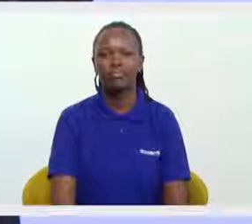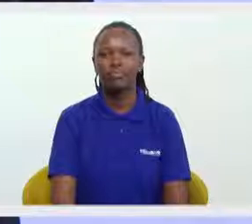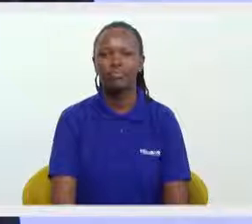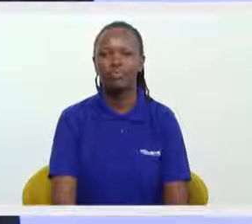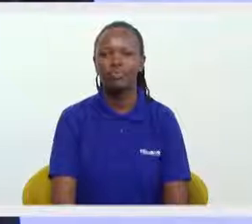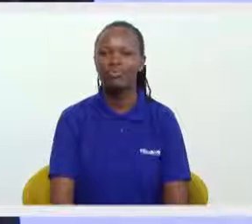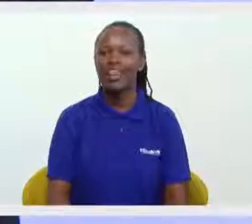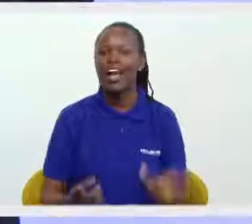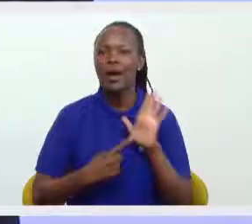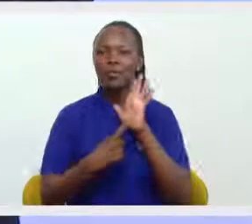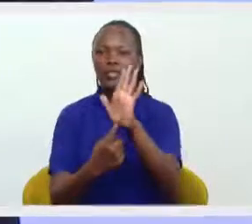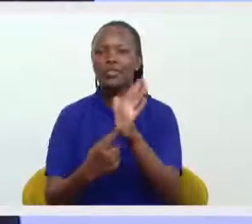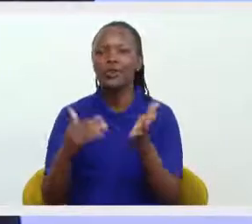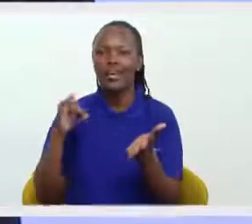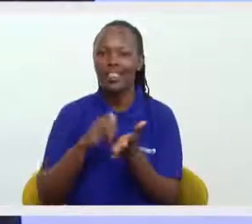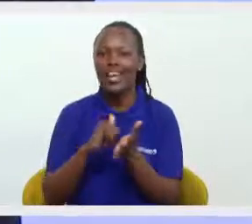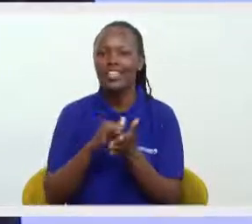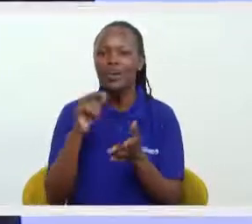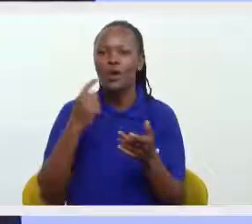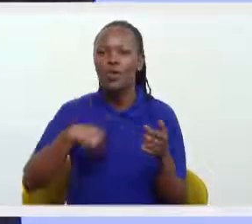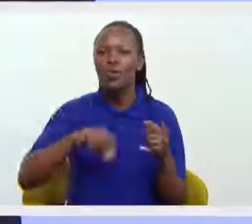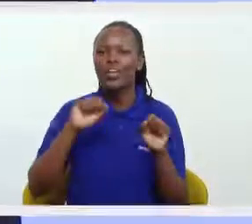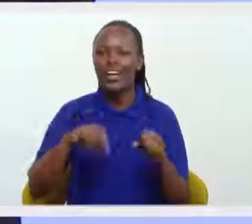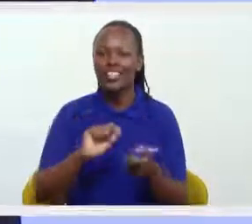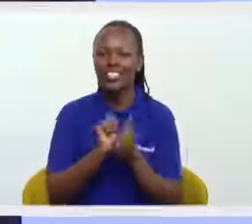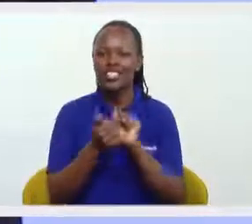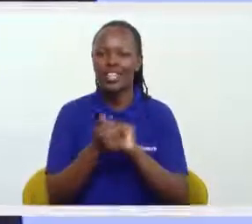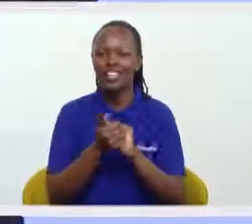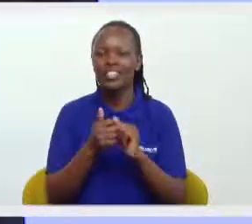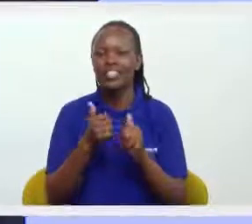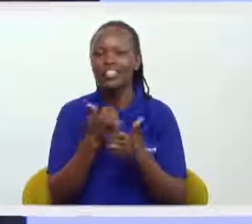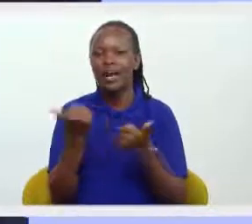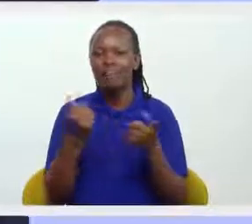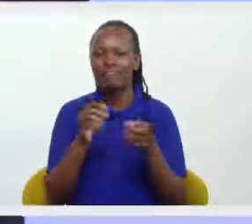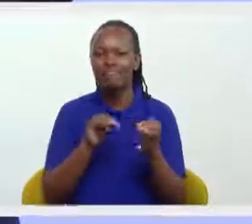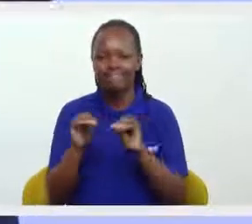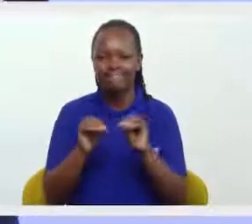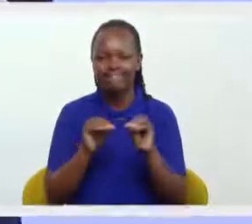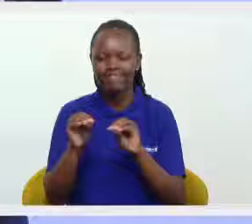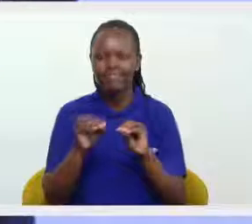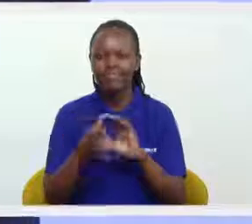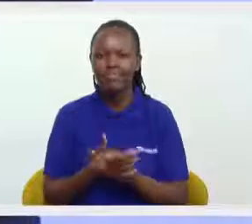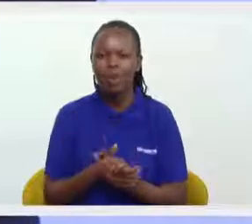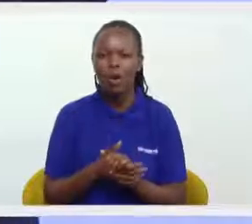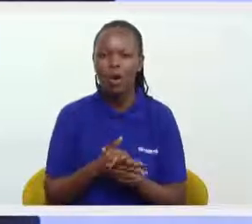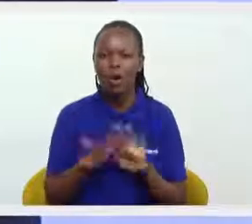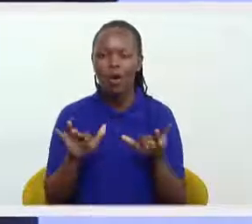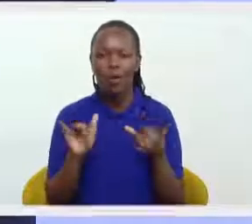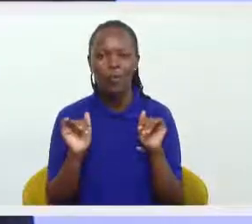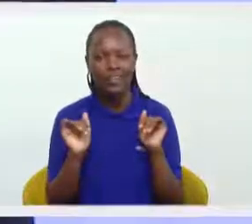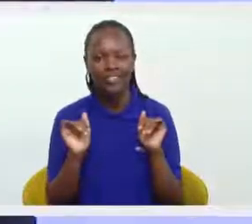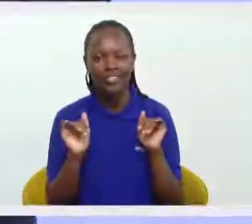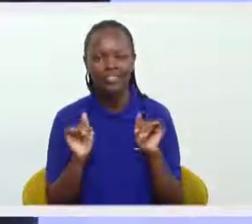I'm going to show that we can change some settings. So we're in a big presentation. Oh, uh-oh.